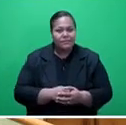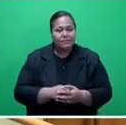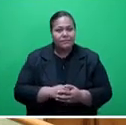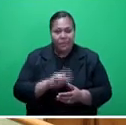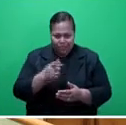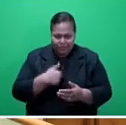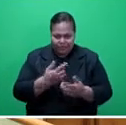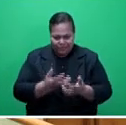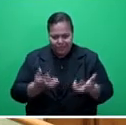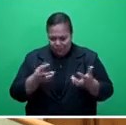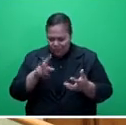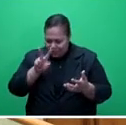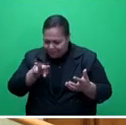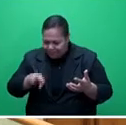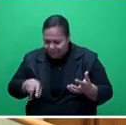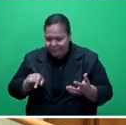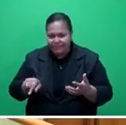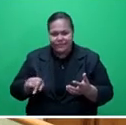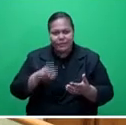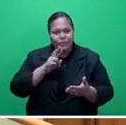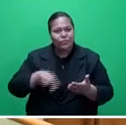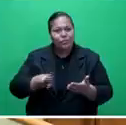separately.